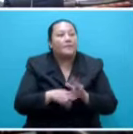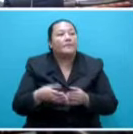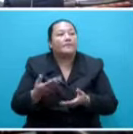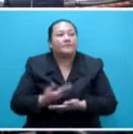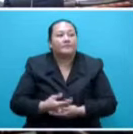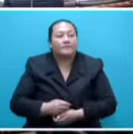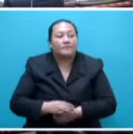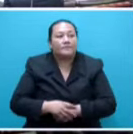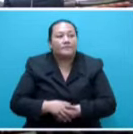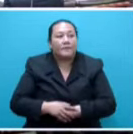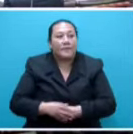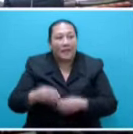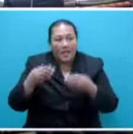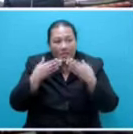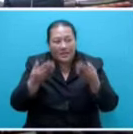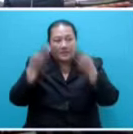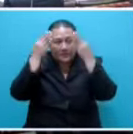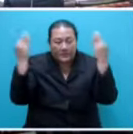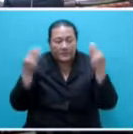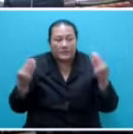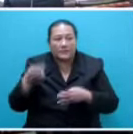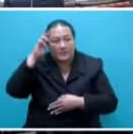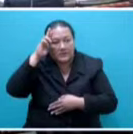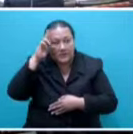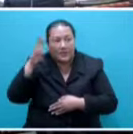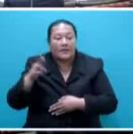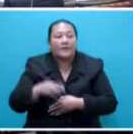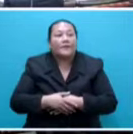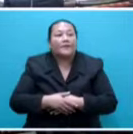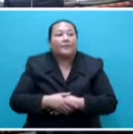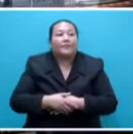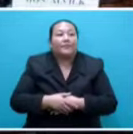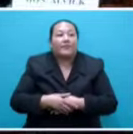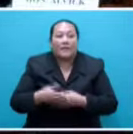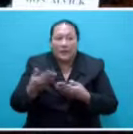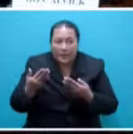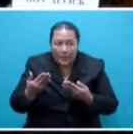sir. Mr. Speaker, sir, Honourable Prime Minister, Honourable Ministers, Honourable